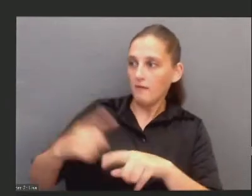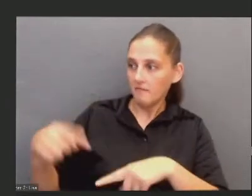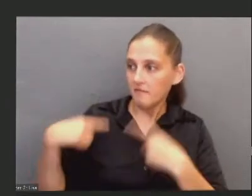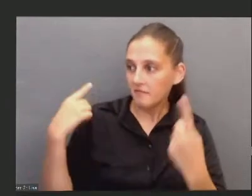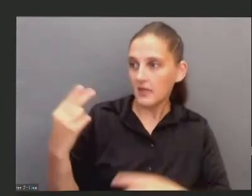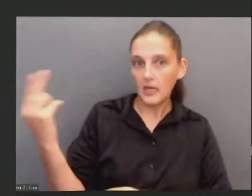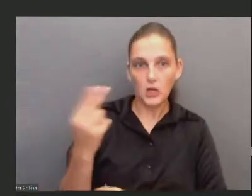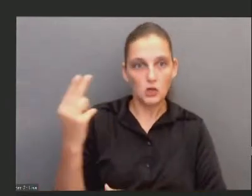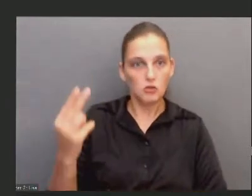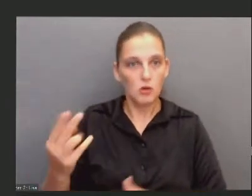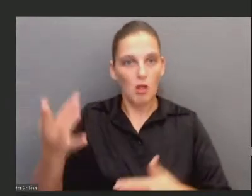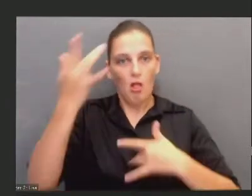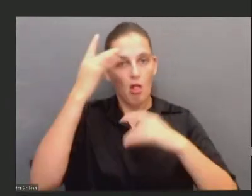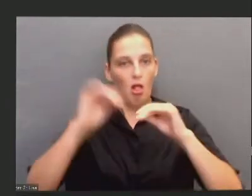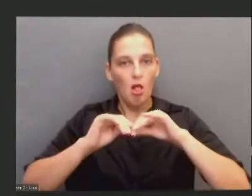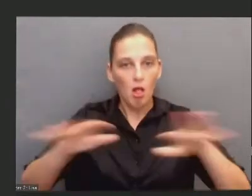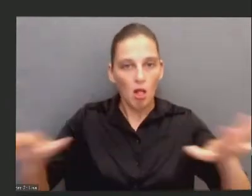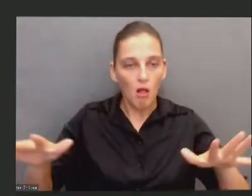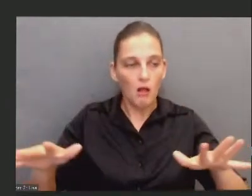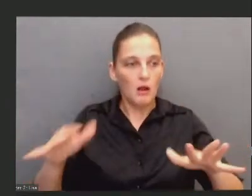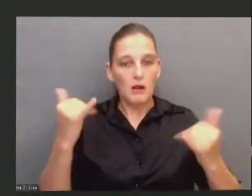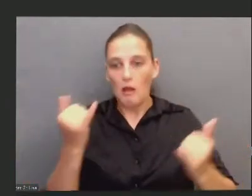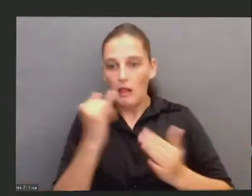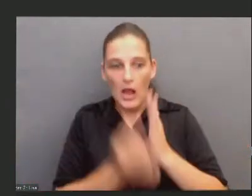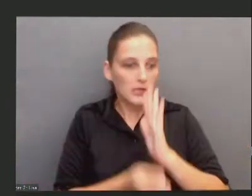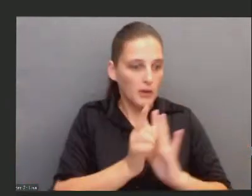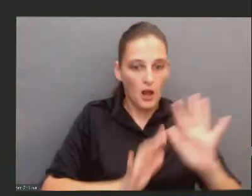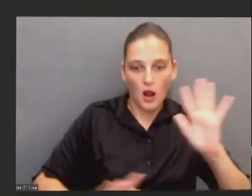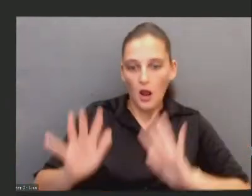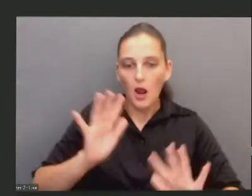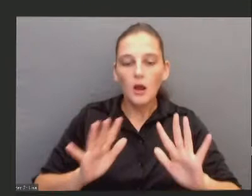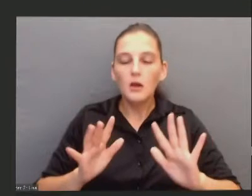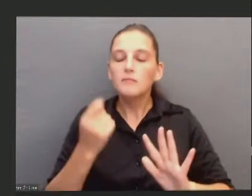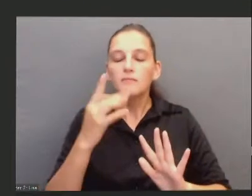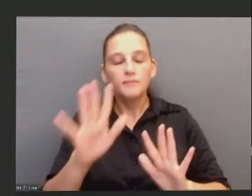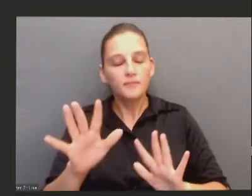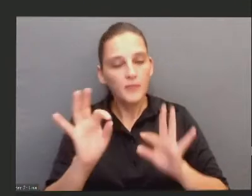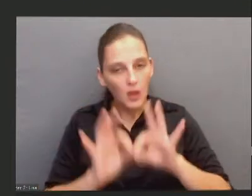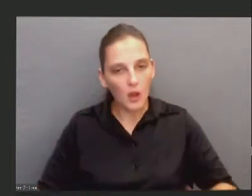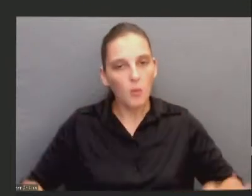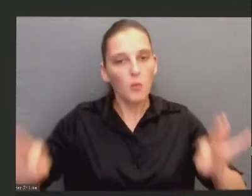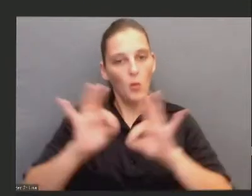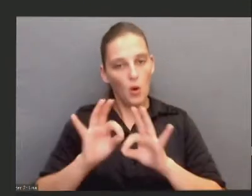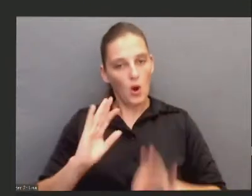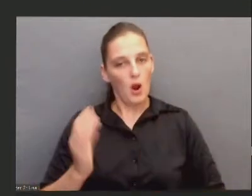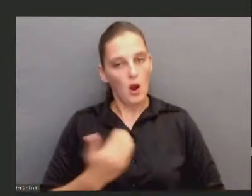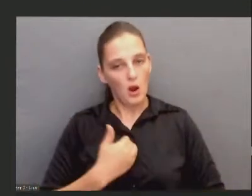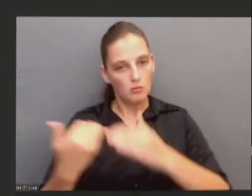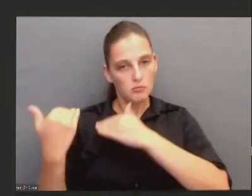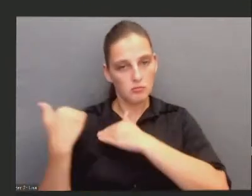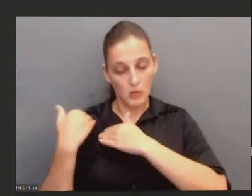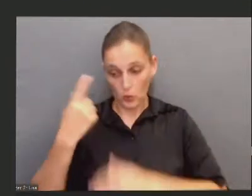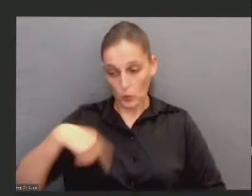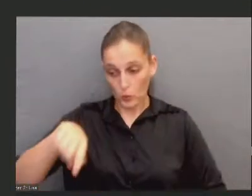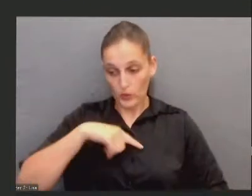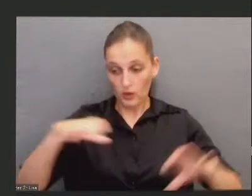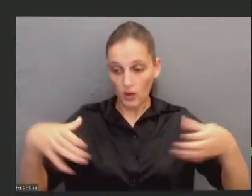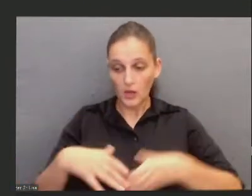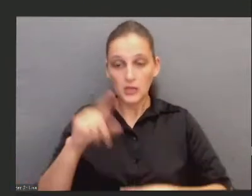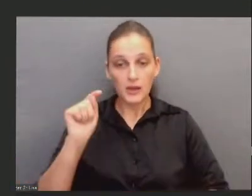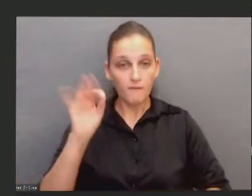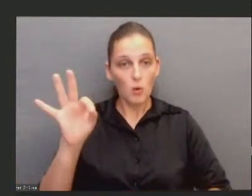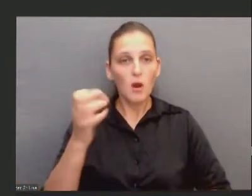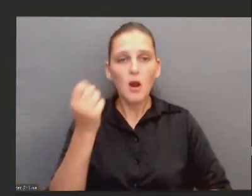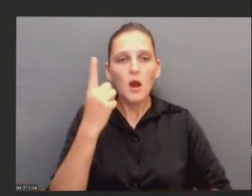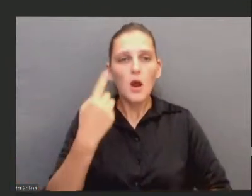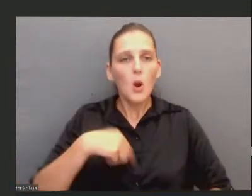many levels. And I think it's so important as part of our charge to the task force that we are not only